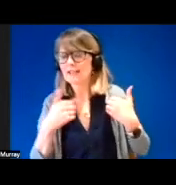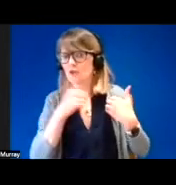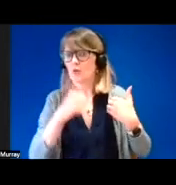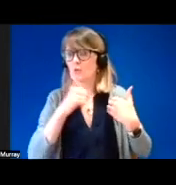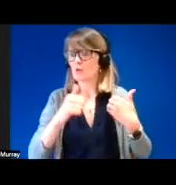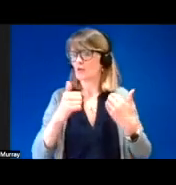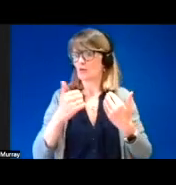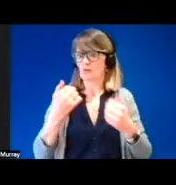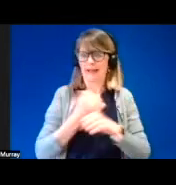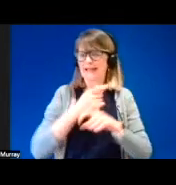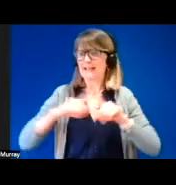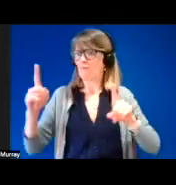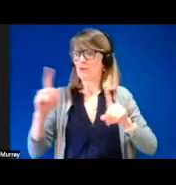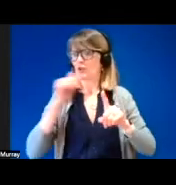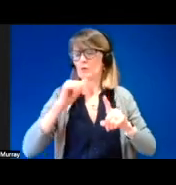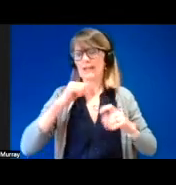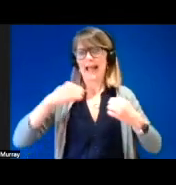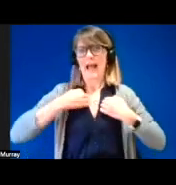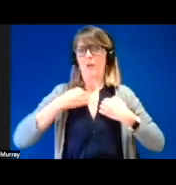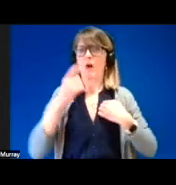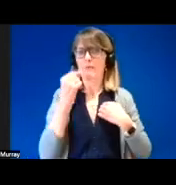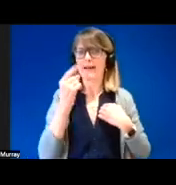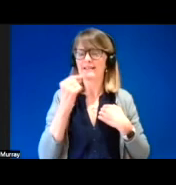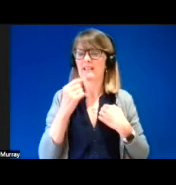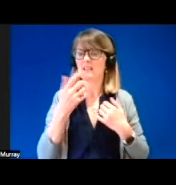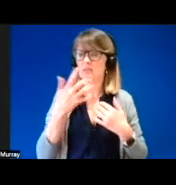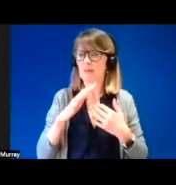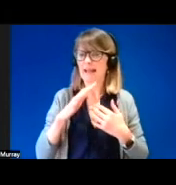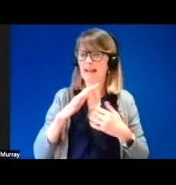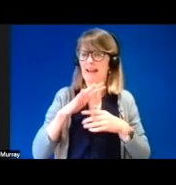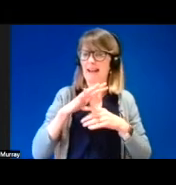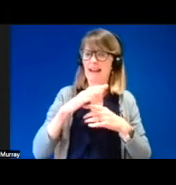abilities, has been inhibited.